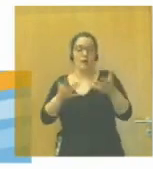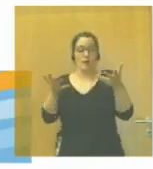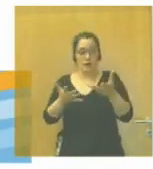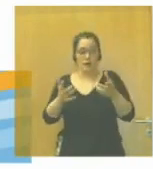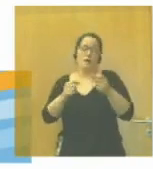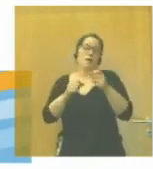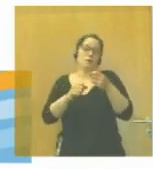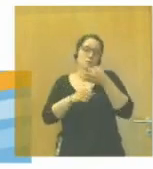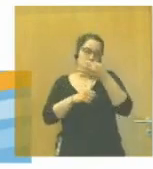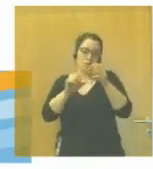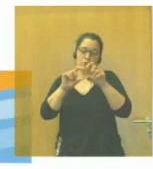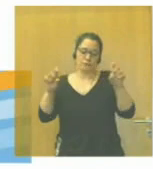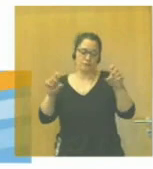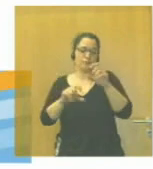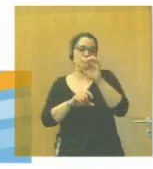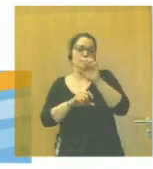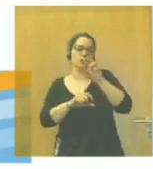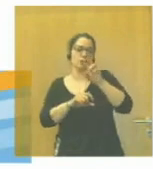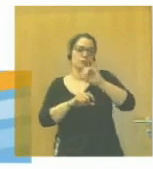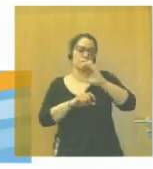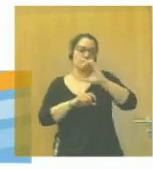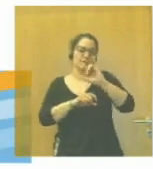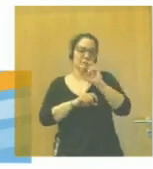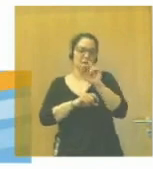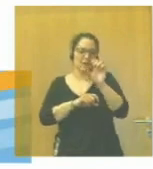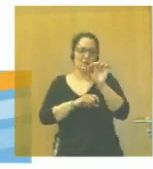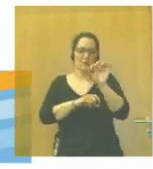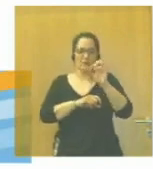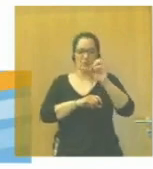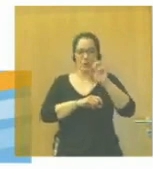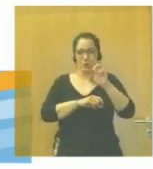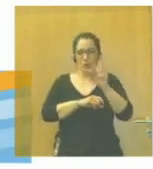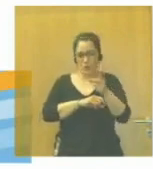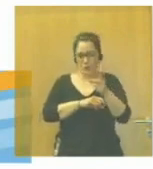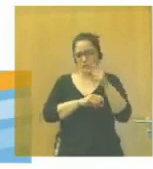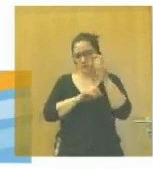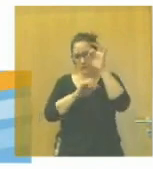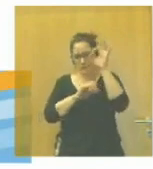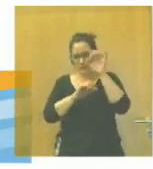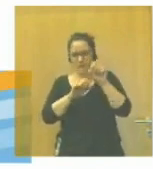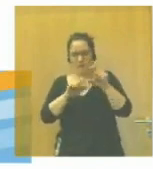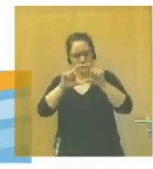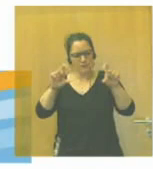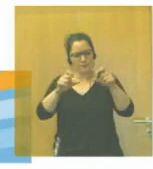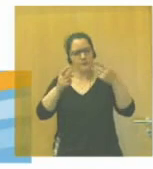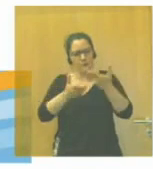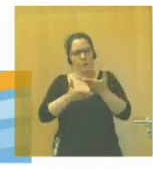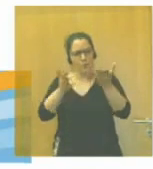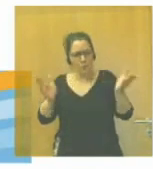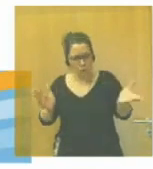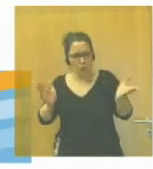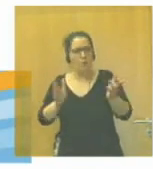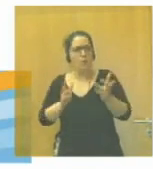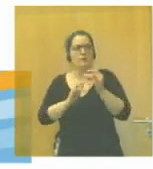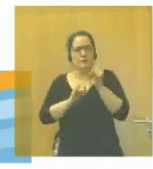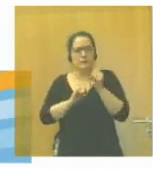say that somebody died, but within that, we also really want to acknowledge that most people who think about suicide do not go on to die